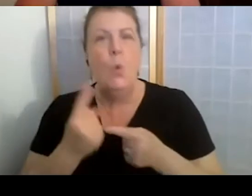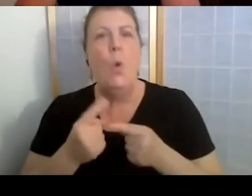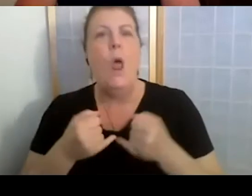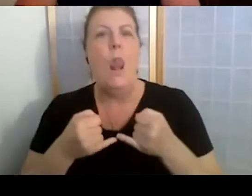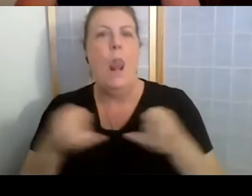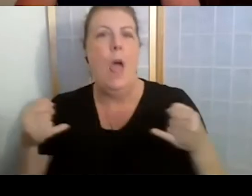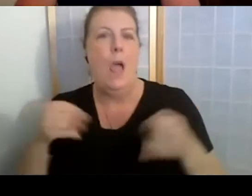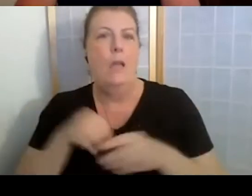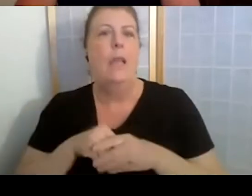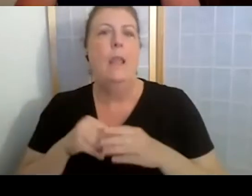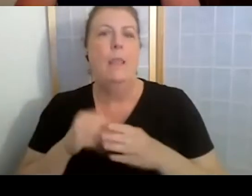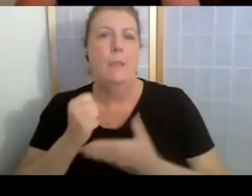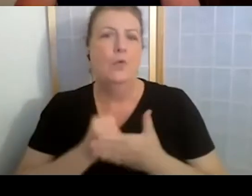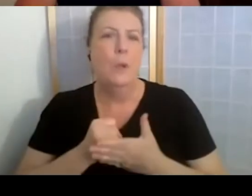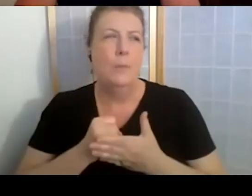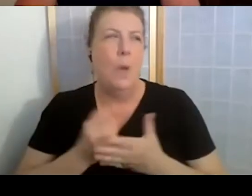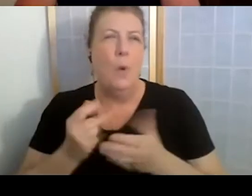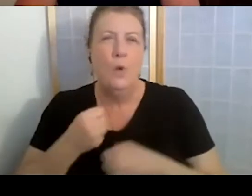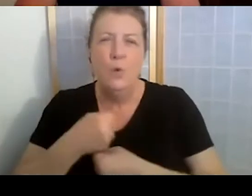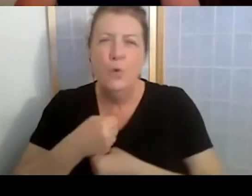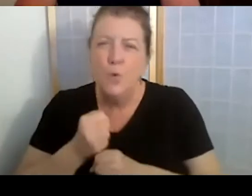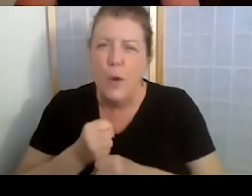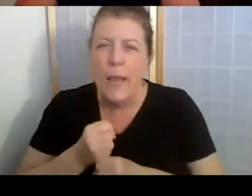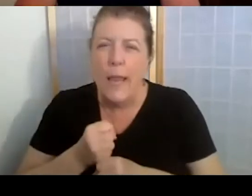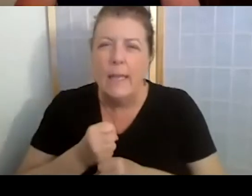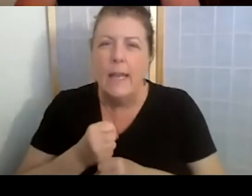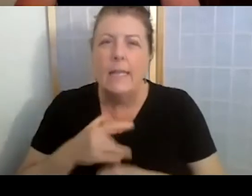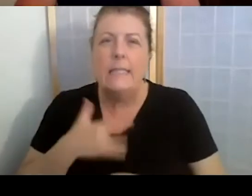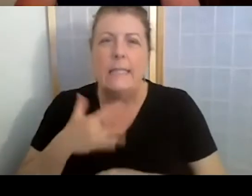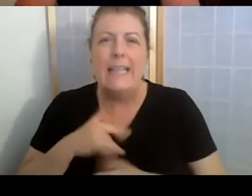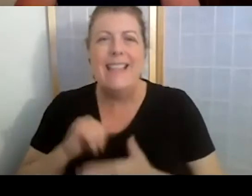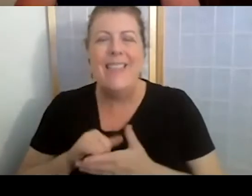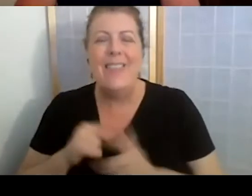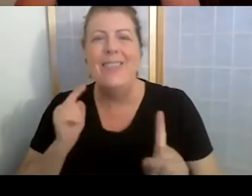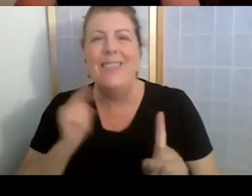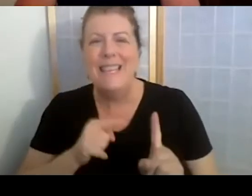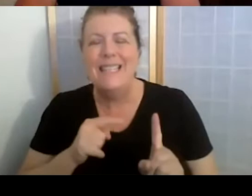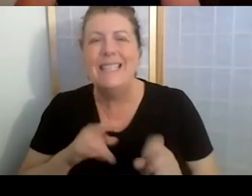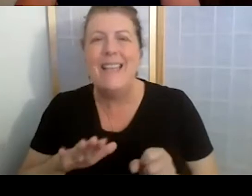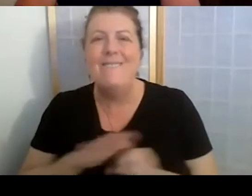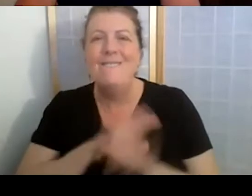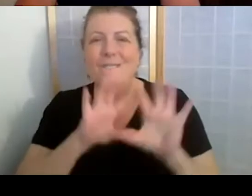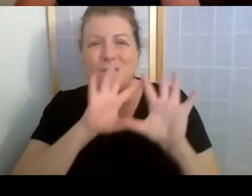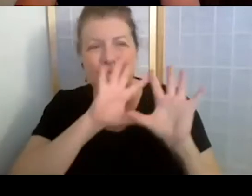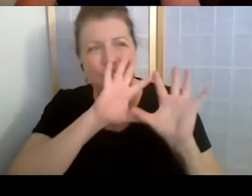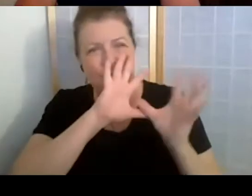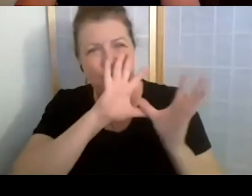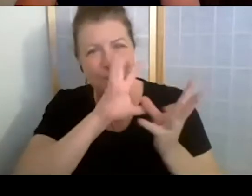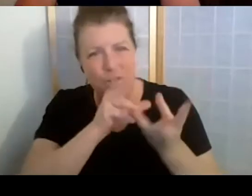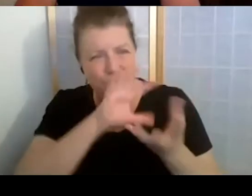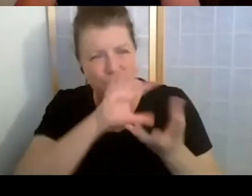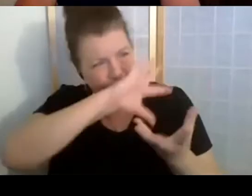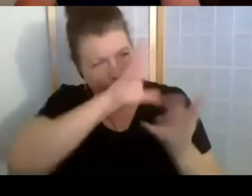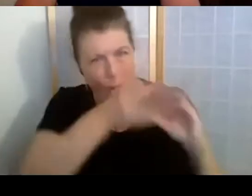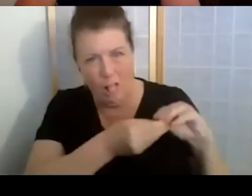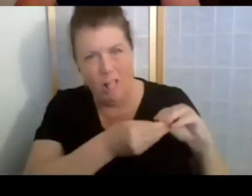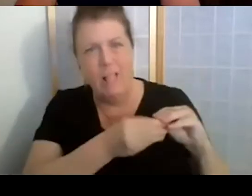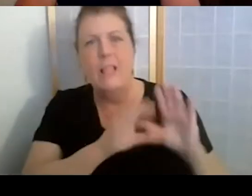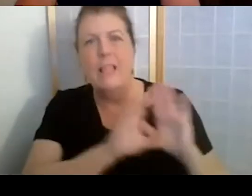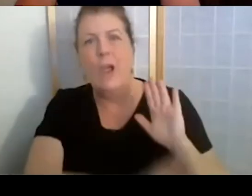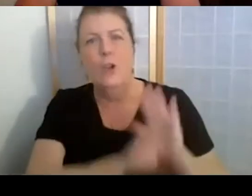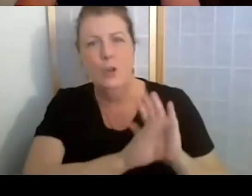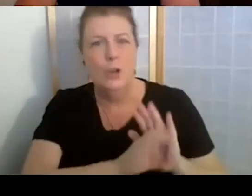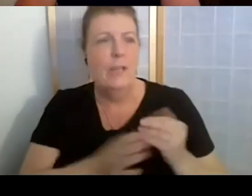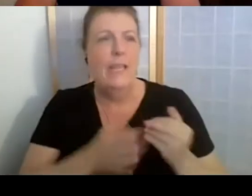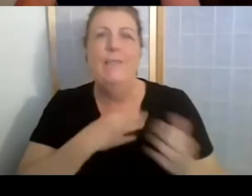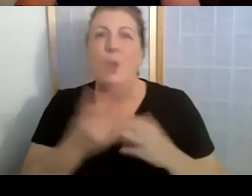of sense that there's, that this is a full character. You're only getting 20 whatever minutes of her, but there's so much more because